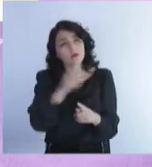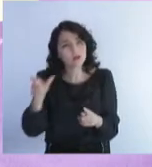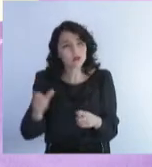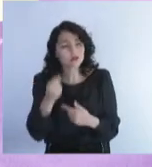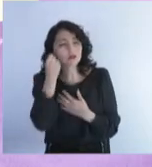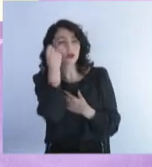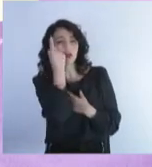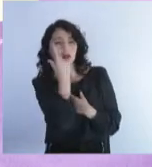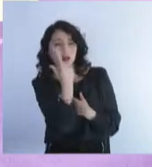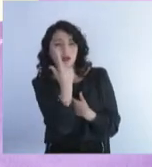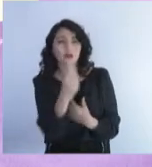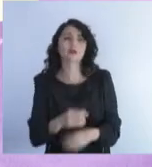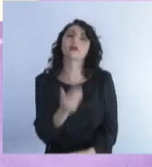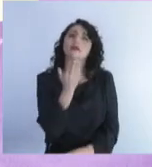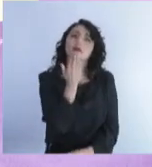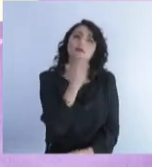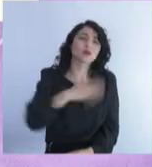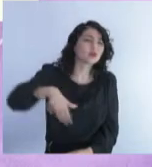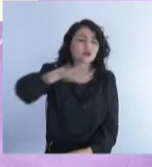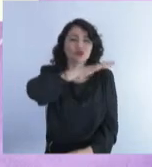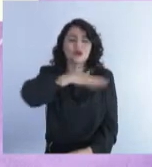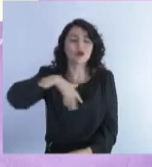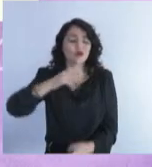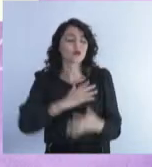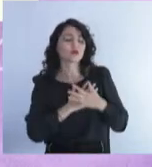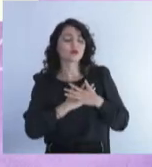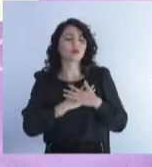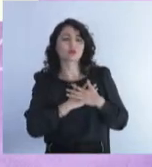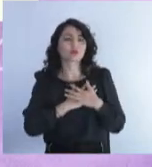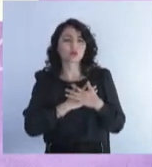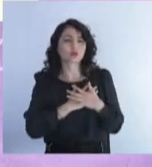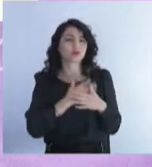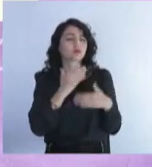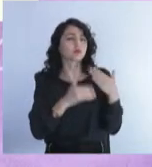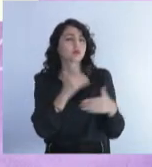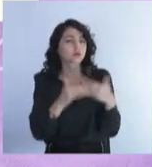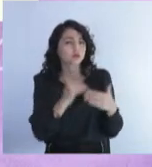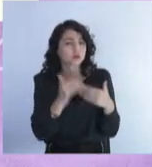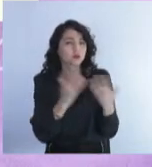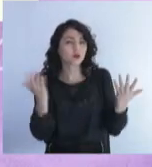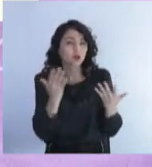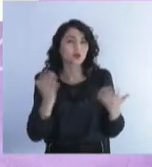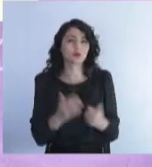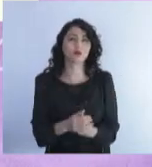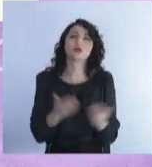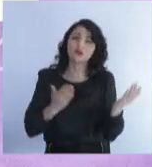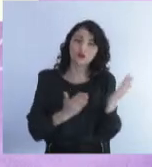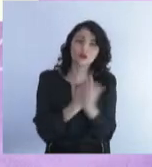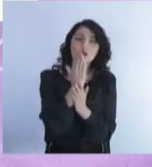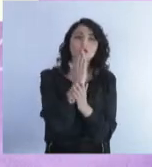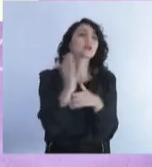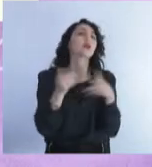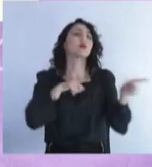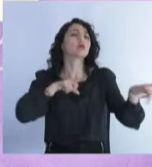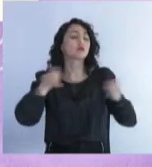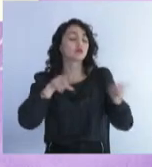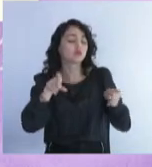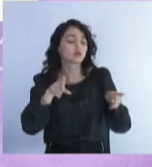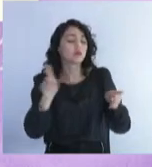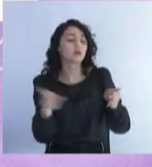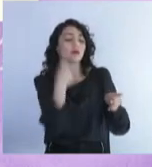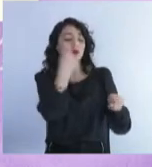and then using all of that to have effective interactions. But it all starts with how we